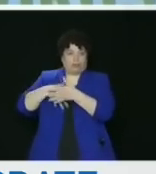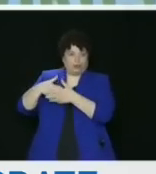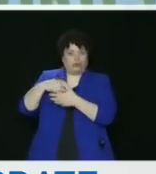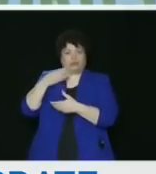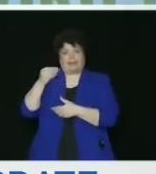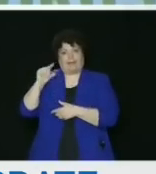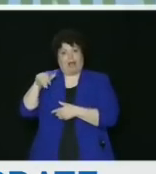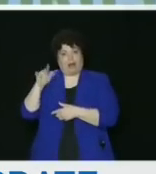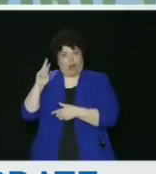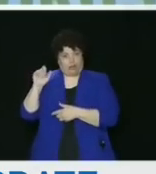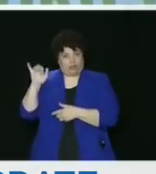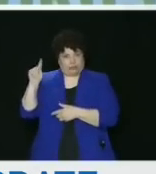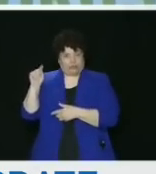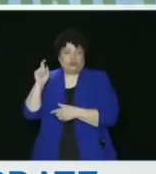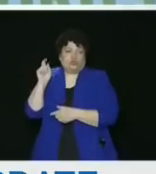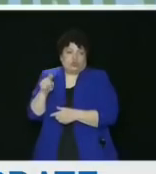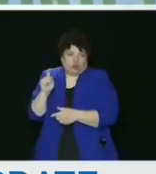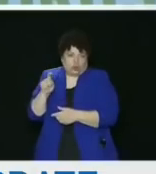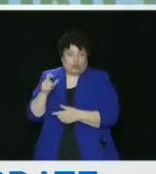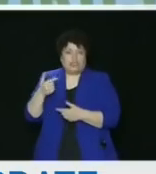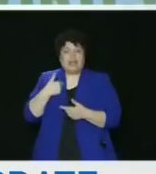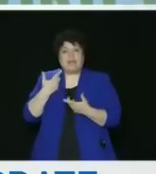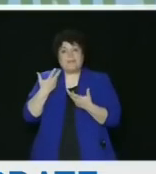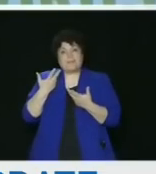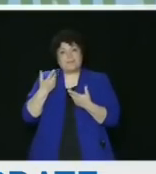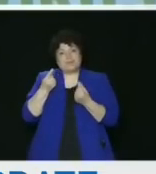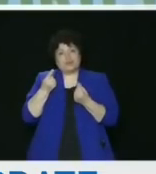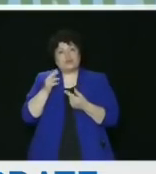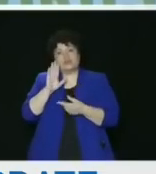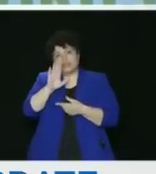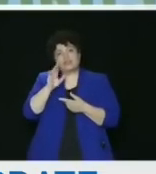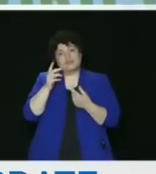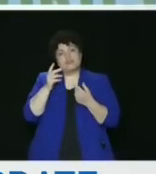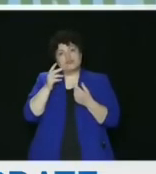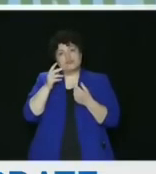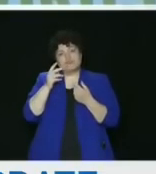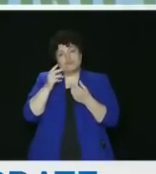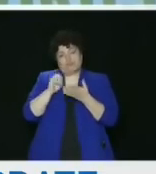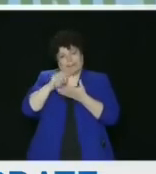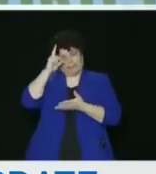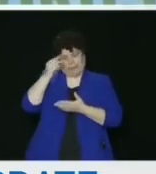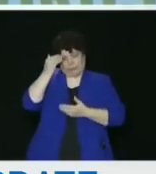on it, and that should help you make your decision.